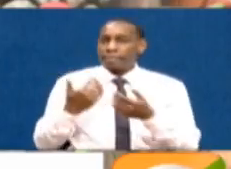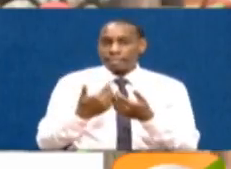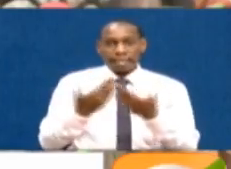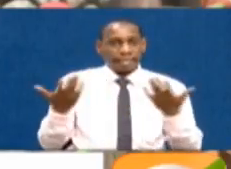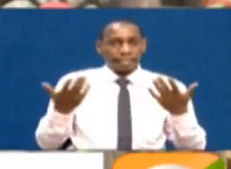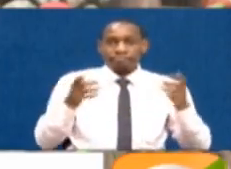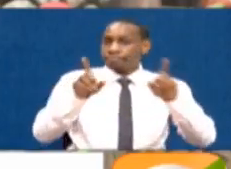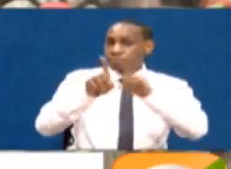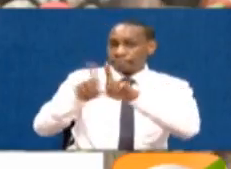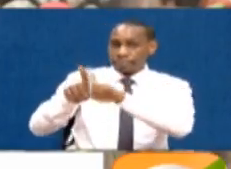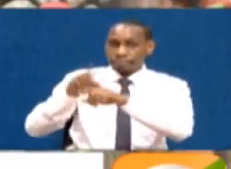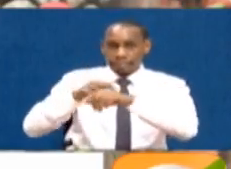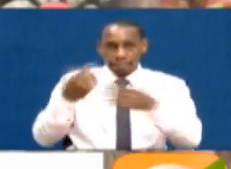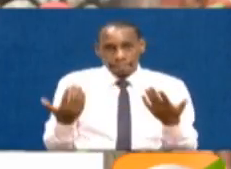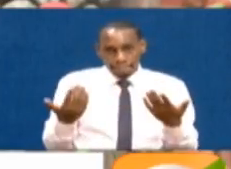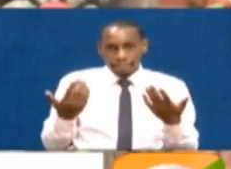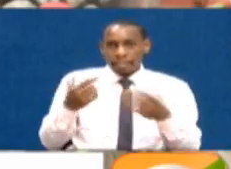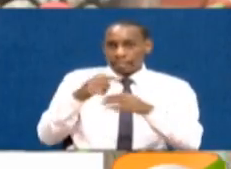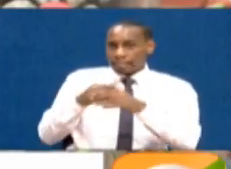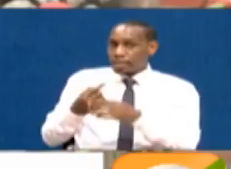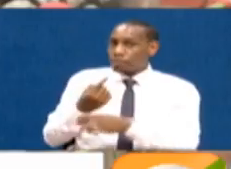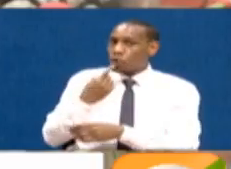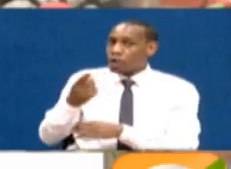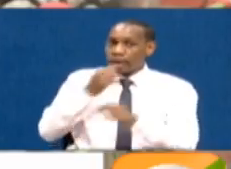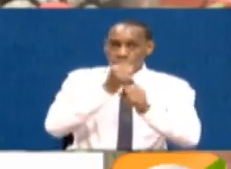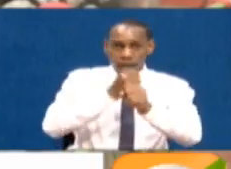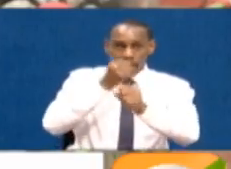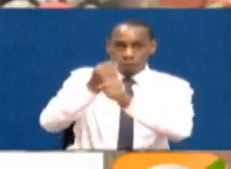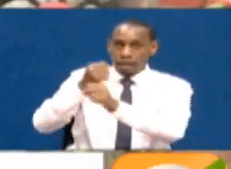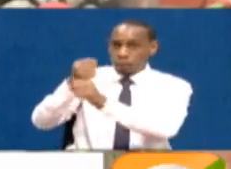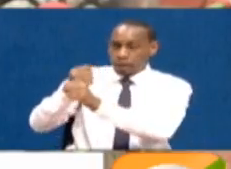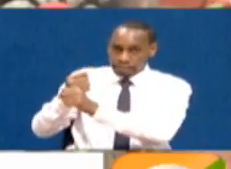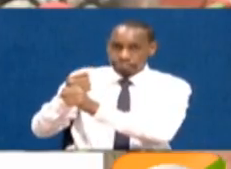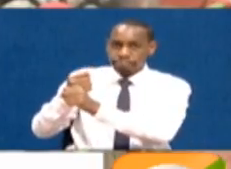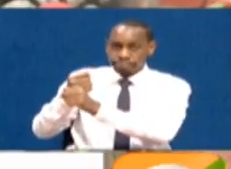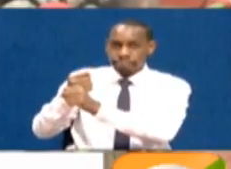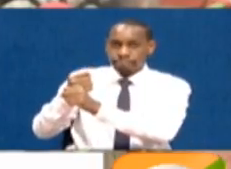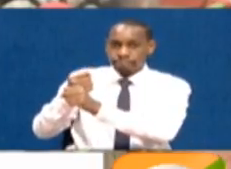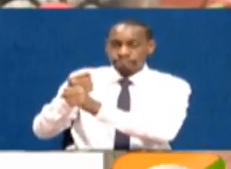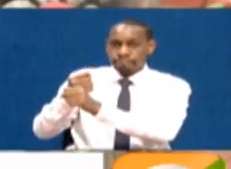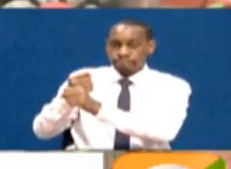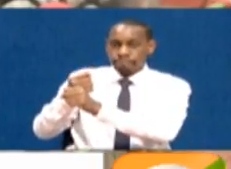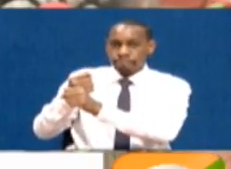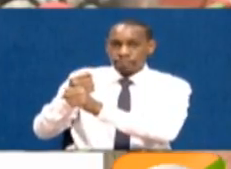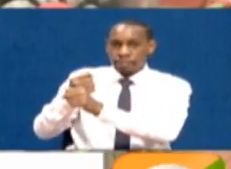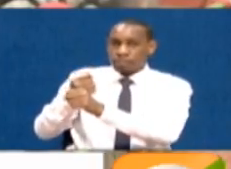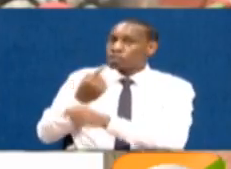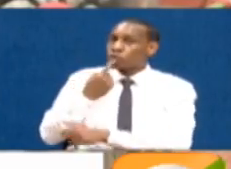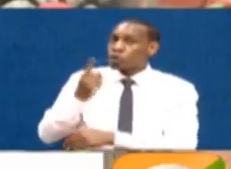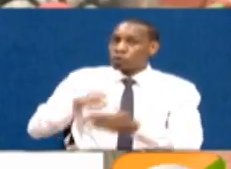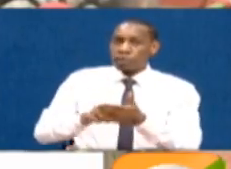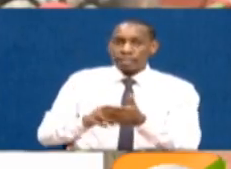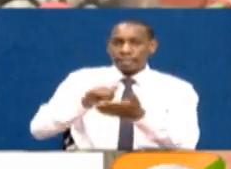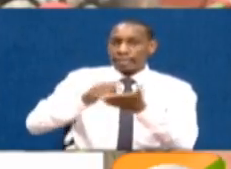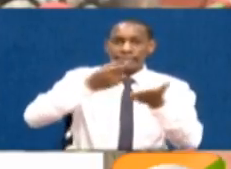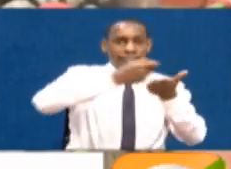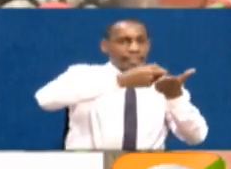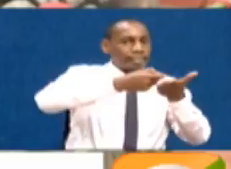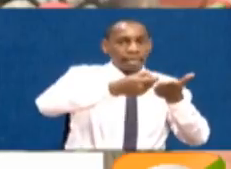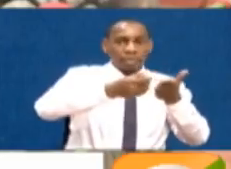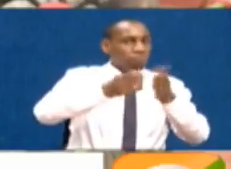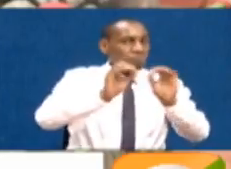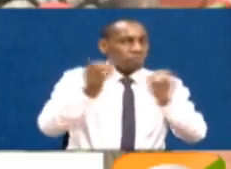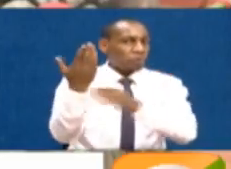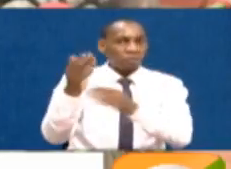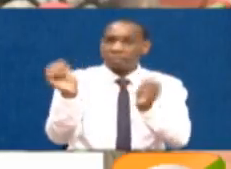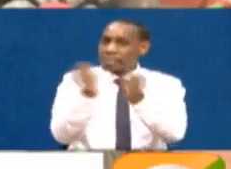But at the same time, when you're being told to do the job and you're told that you'll not sign any document,